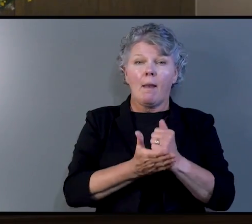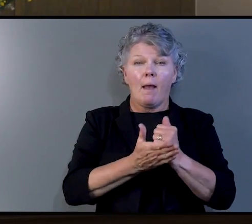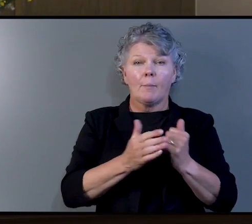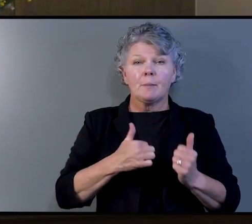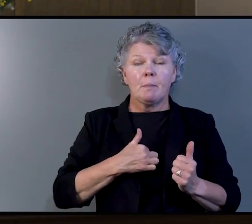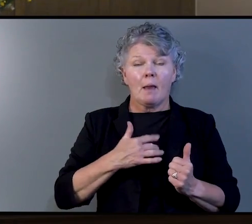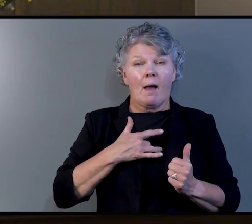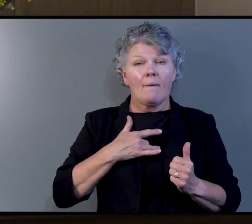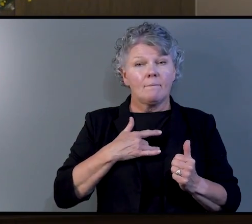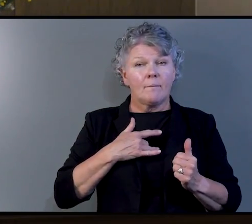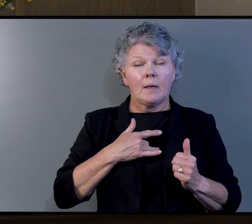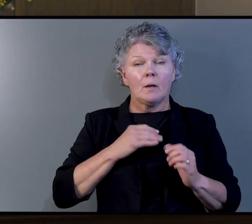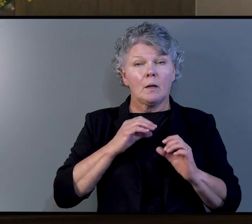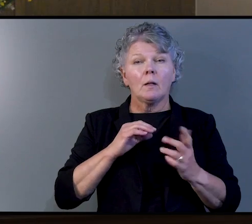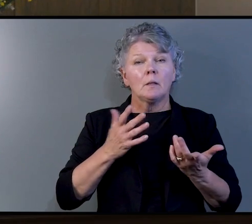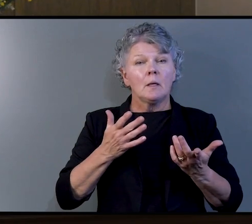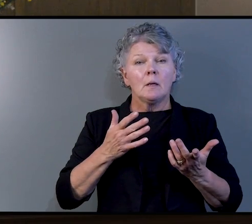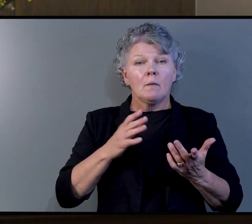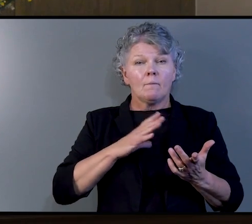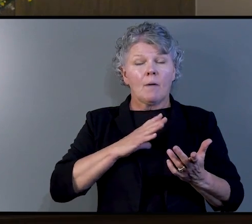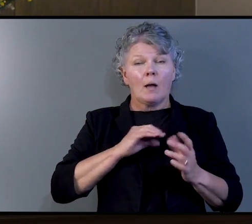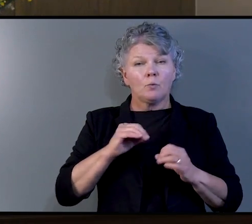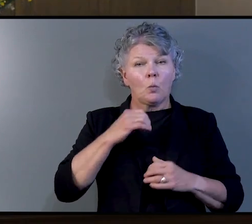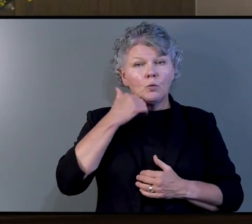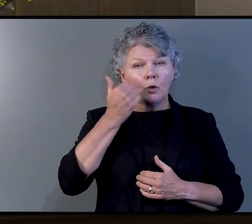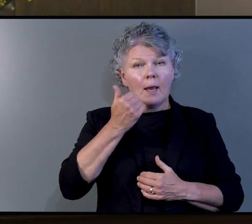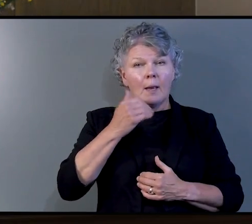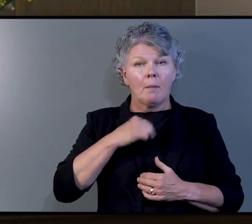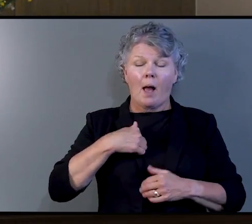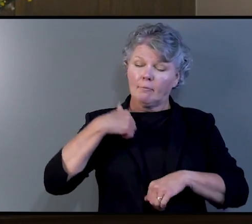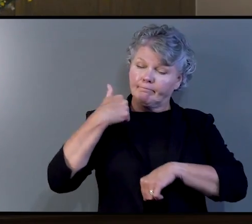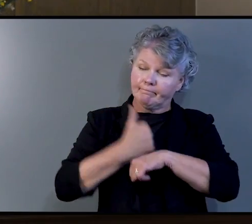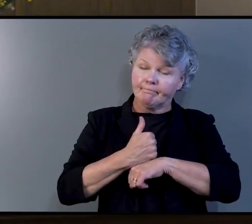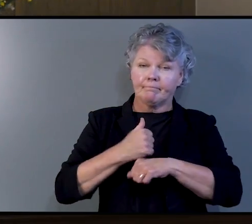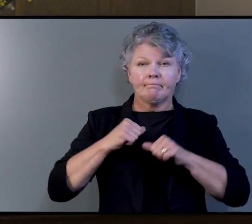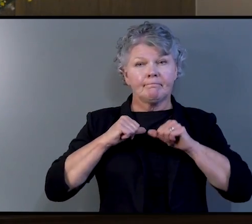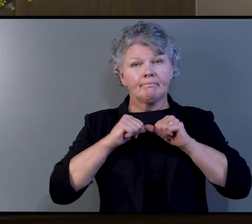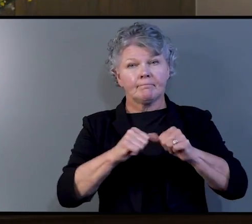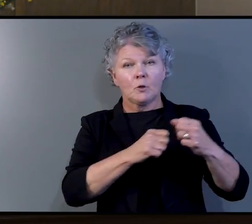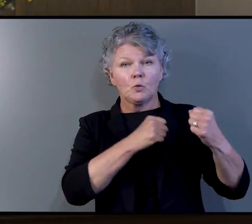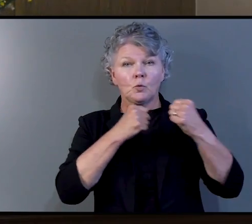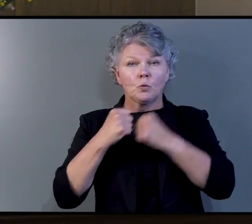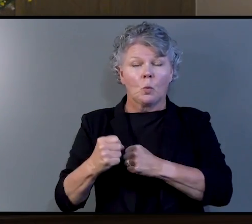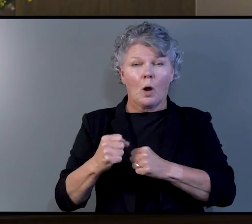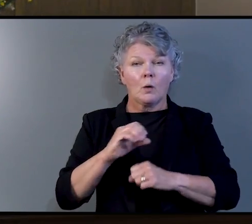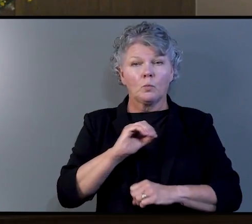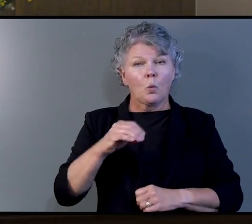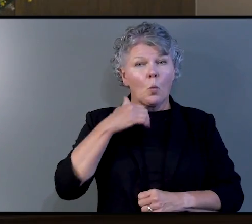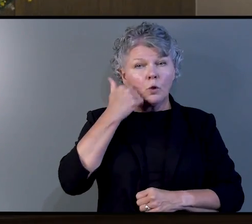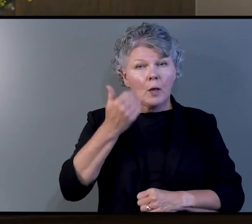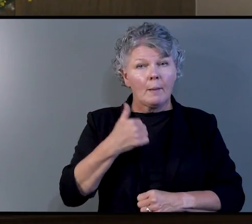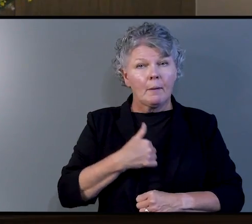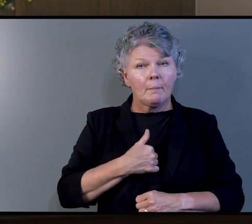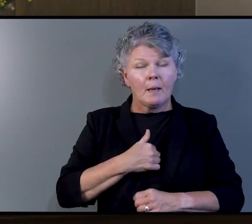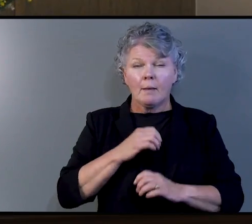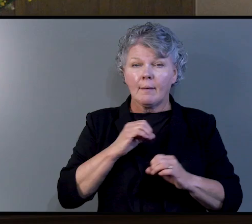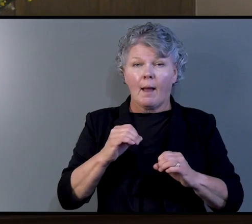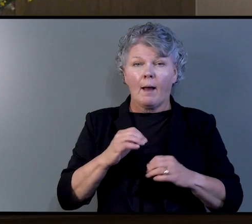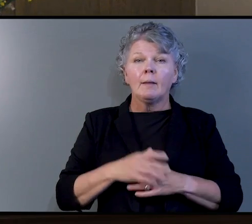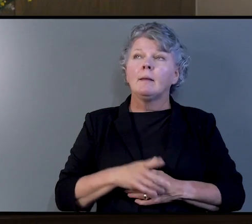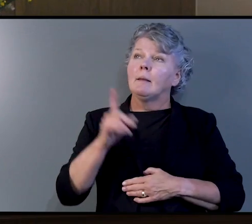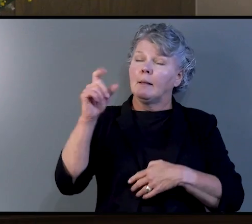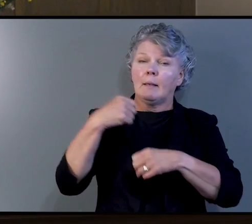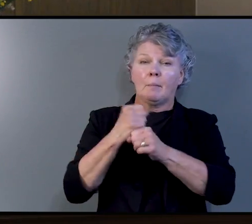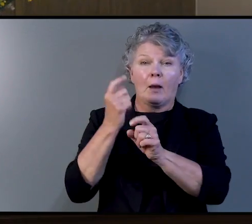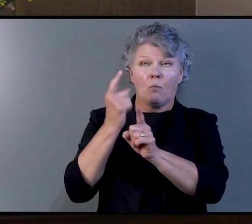disgraced. Therefore, I have set my face like a flint, and I know that I shall not be put to shame. He who vindicates me